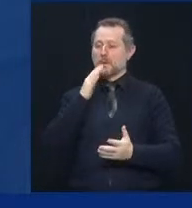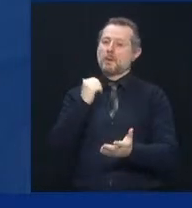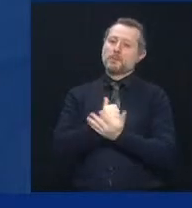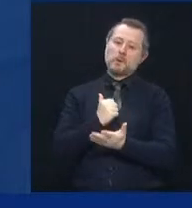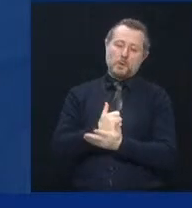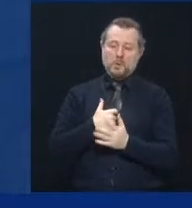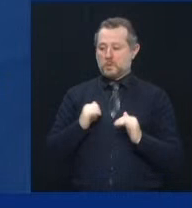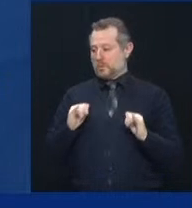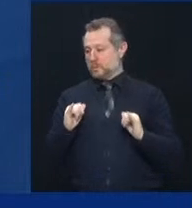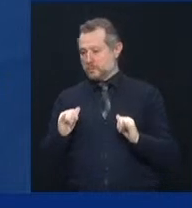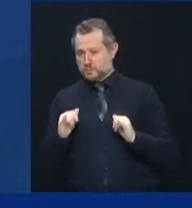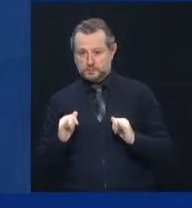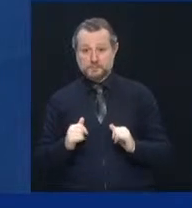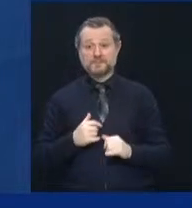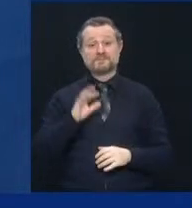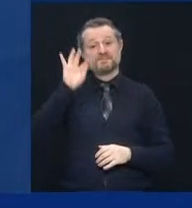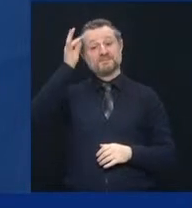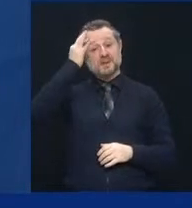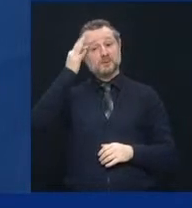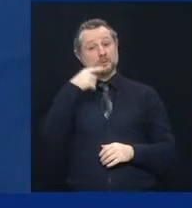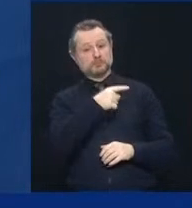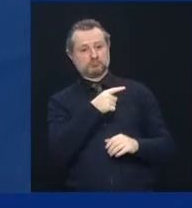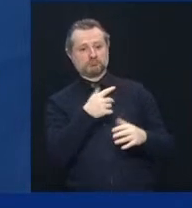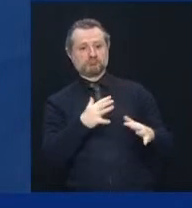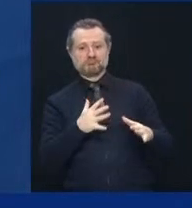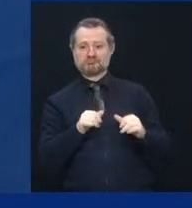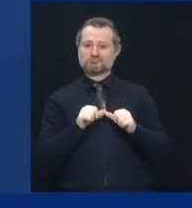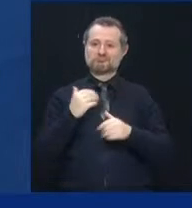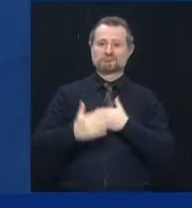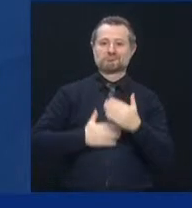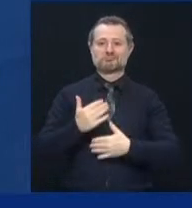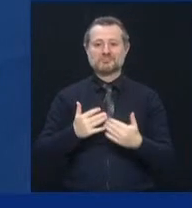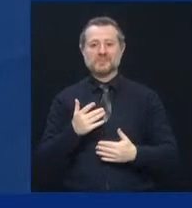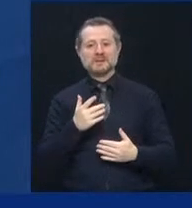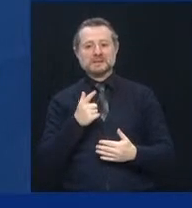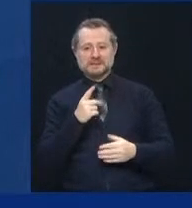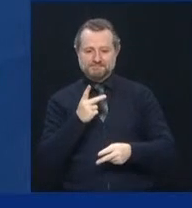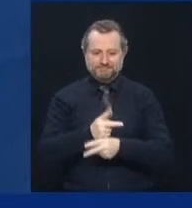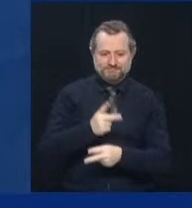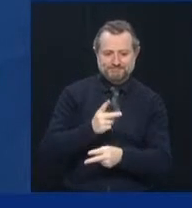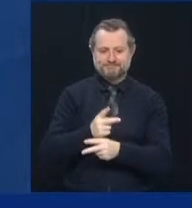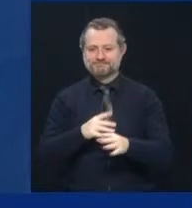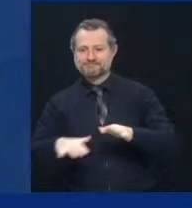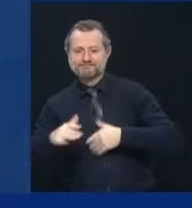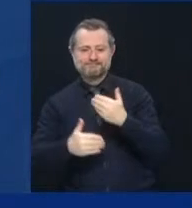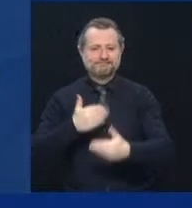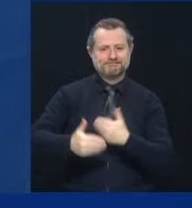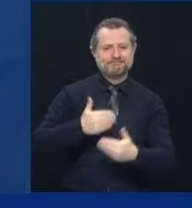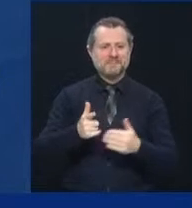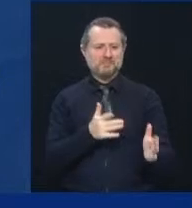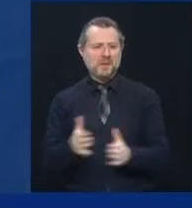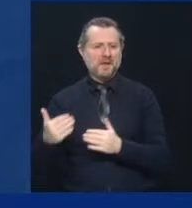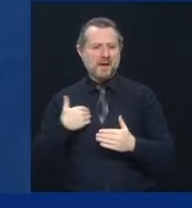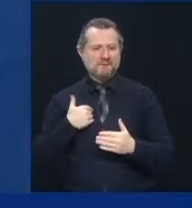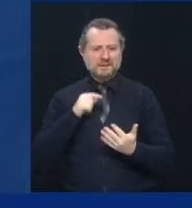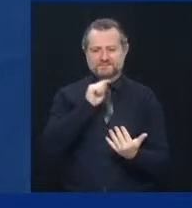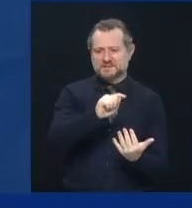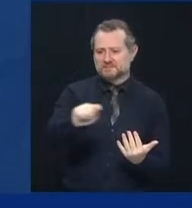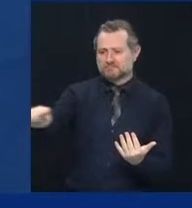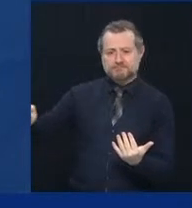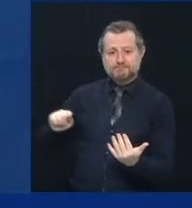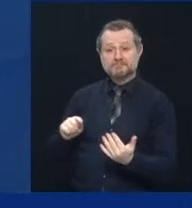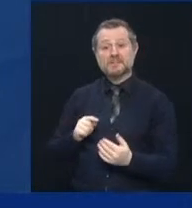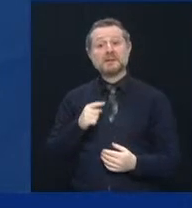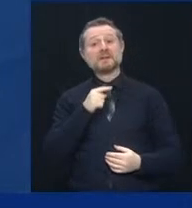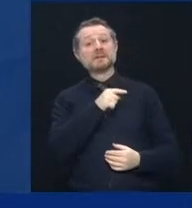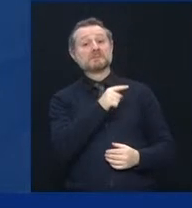federal long-term care facility plan runs as a separate plan. That is a federal